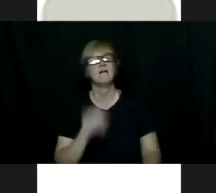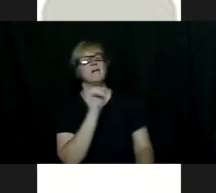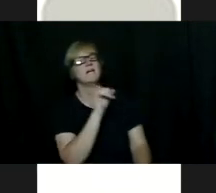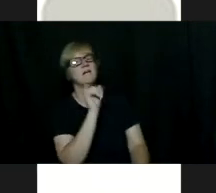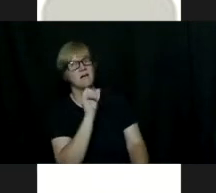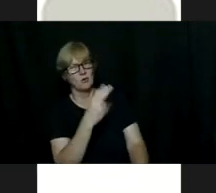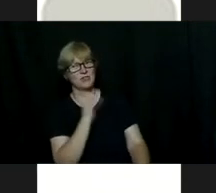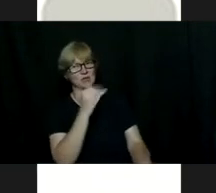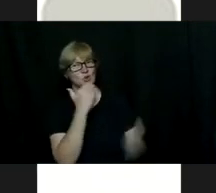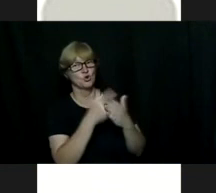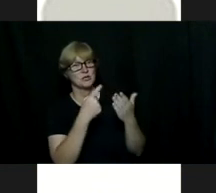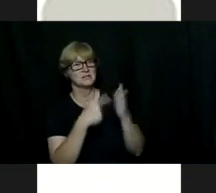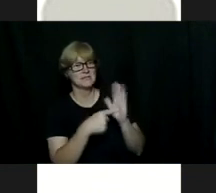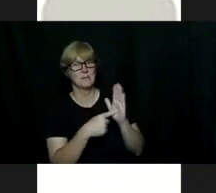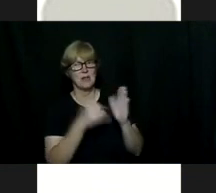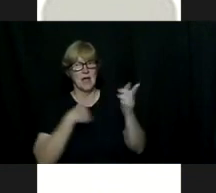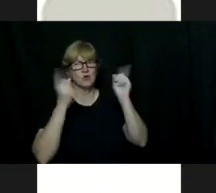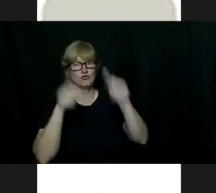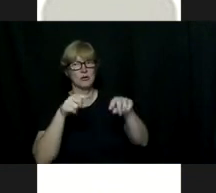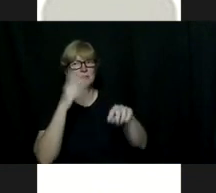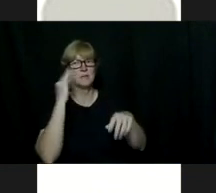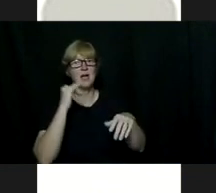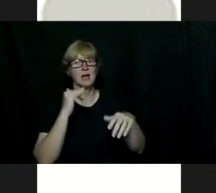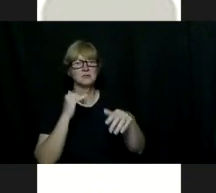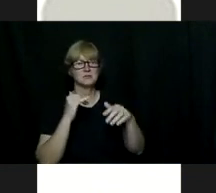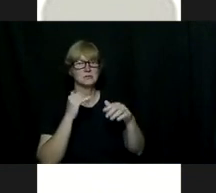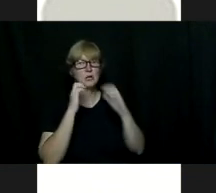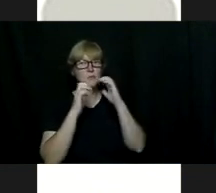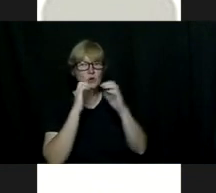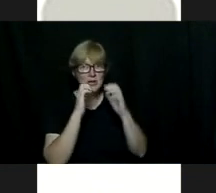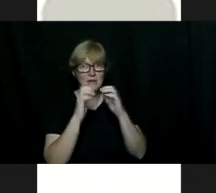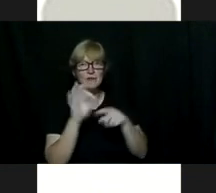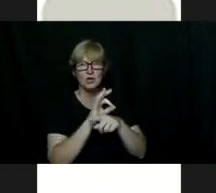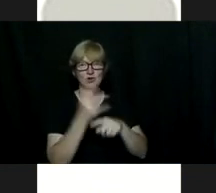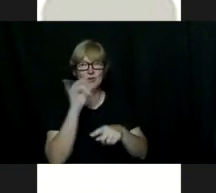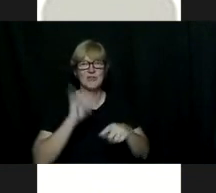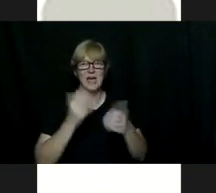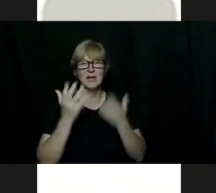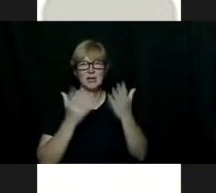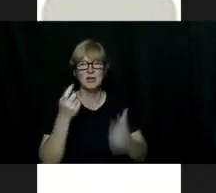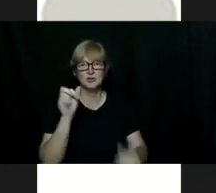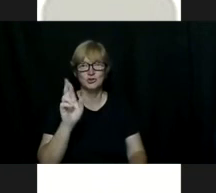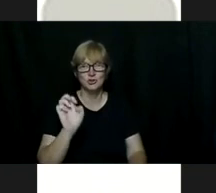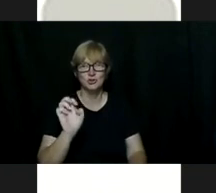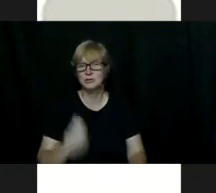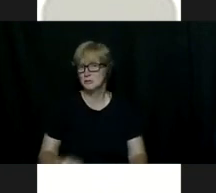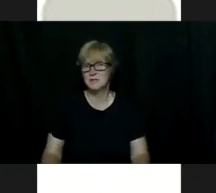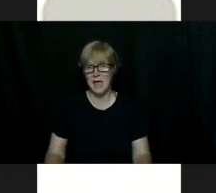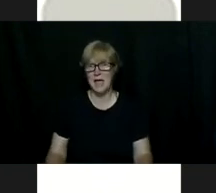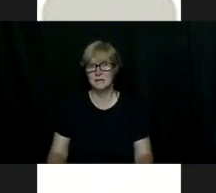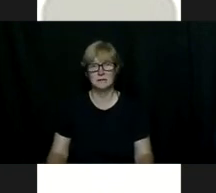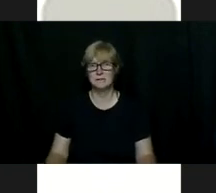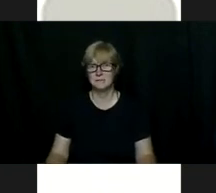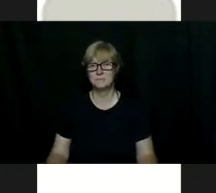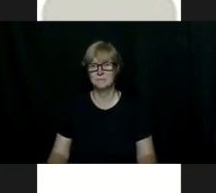it's a good example. I agree, because of the communicative function of the gesture itself. Yes. Thanks. Sure. Yeah, I mean, even like the hand,